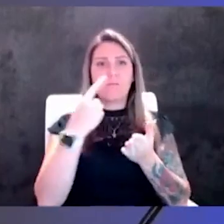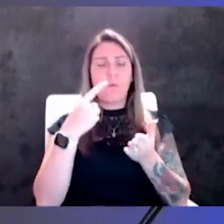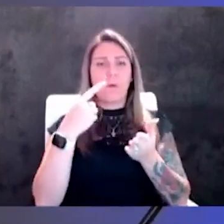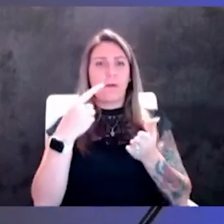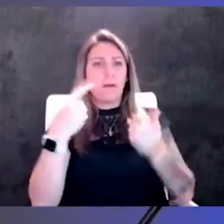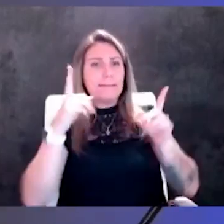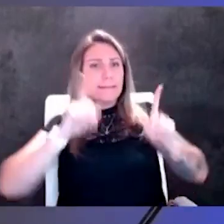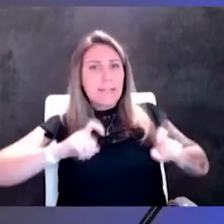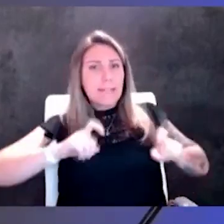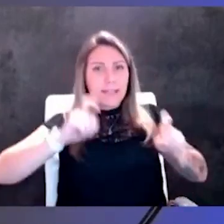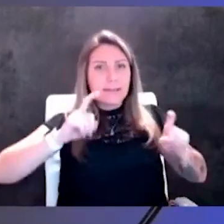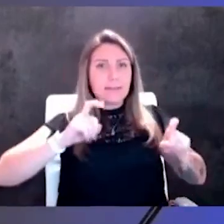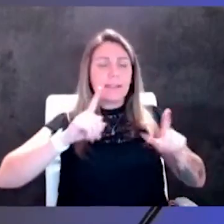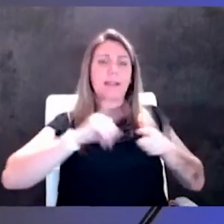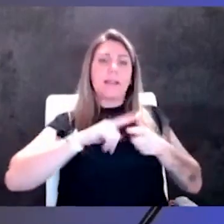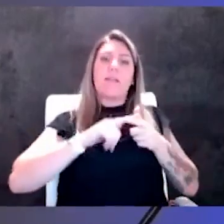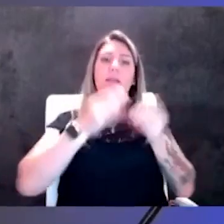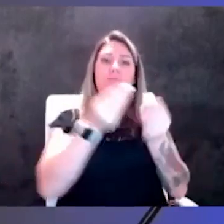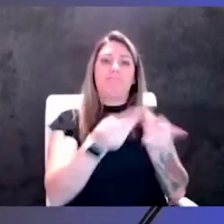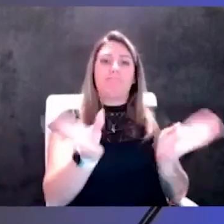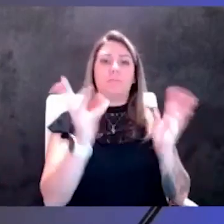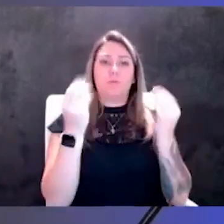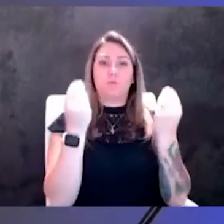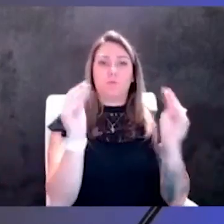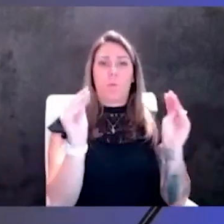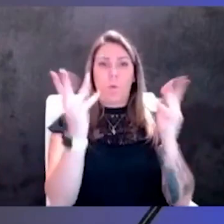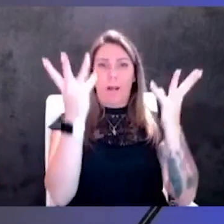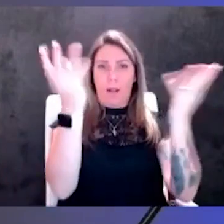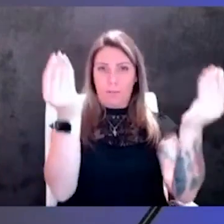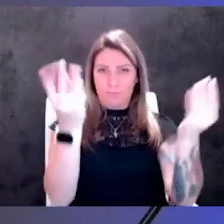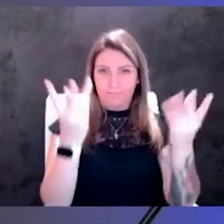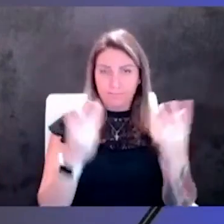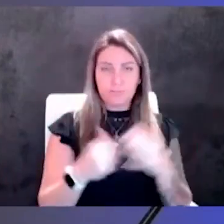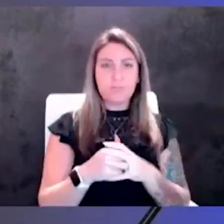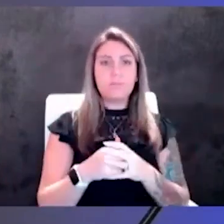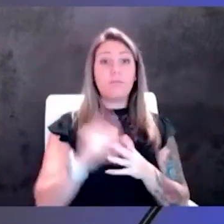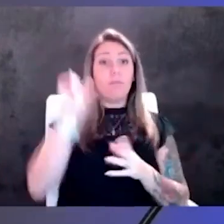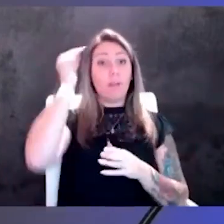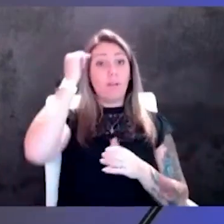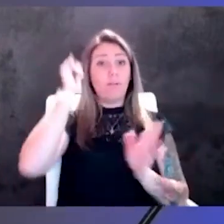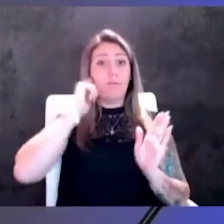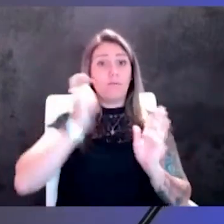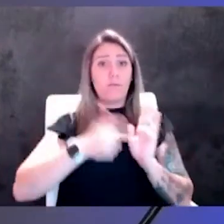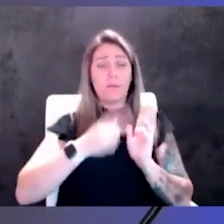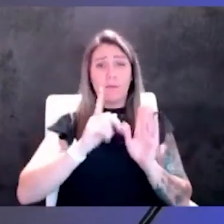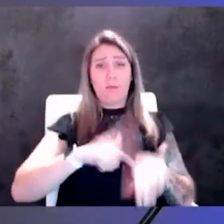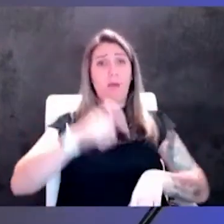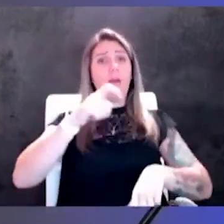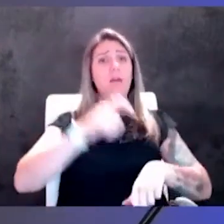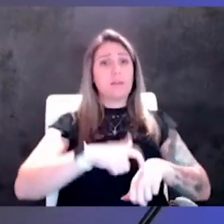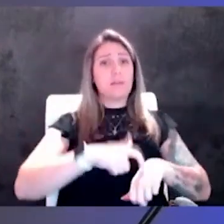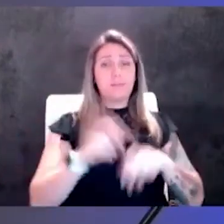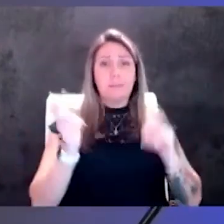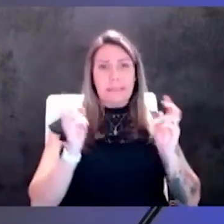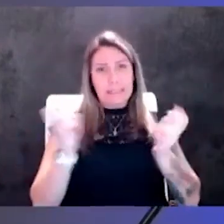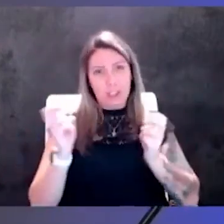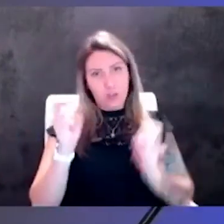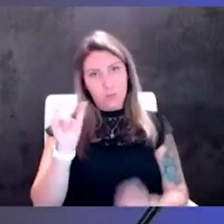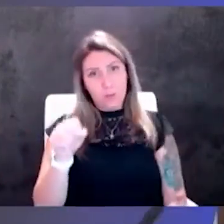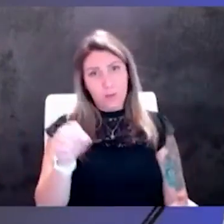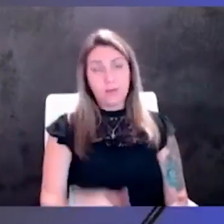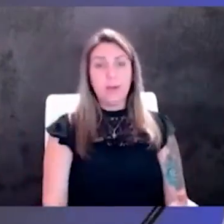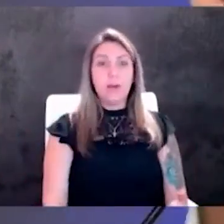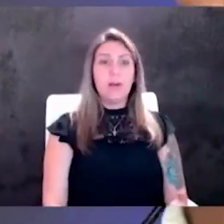to the market, because the government has recognized for a long time that this is an issue, and you don't hear a lot